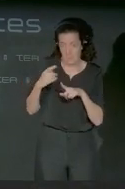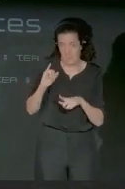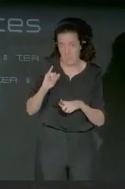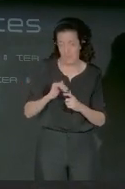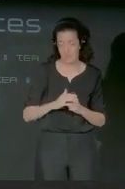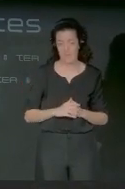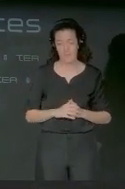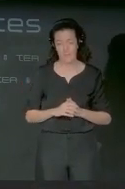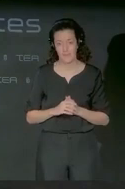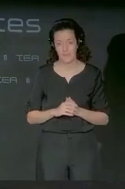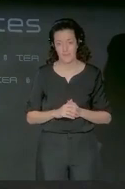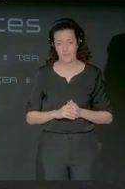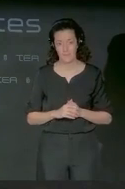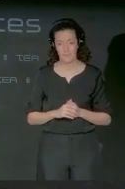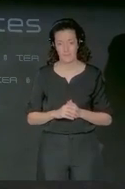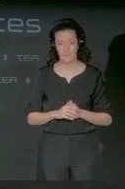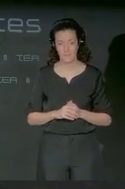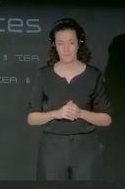growing,